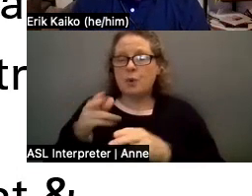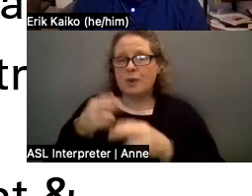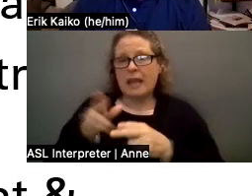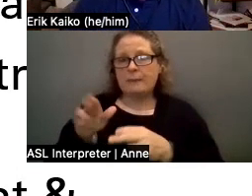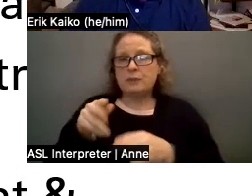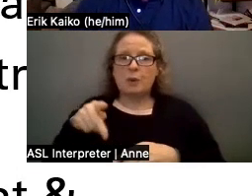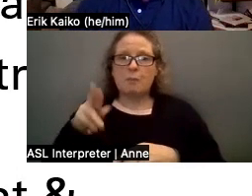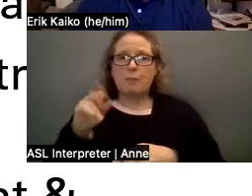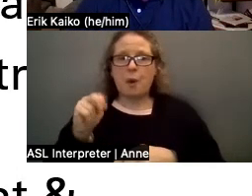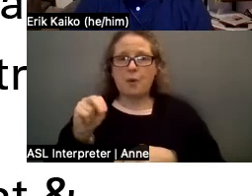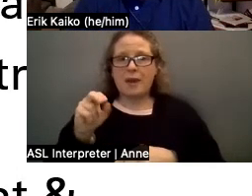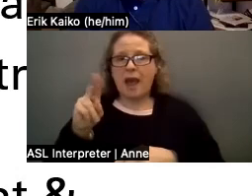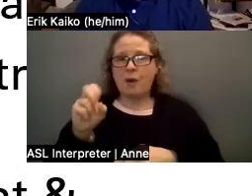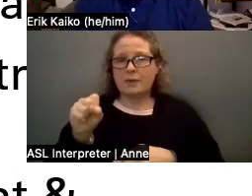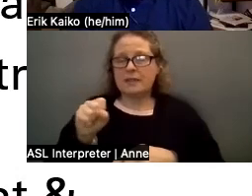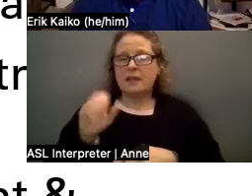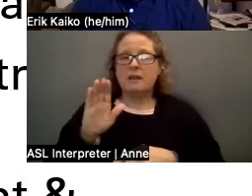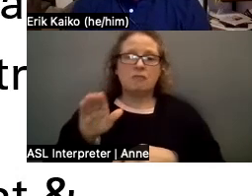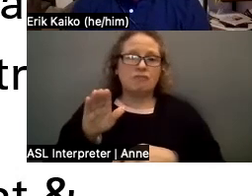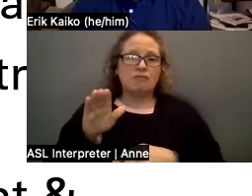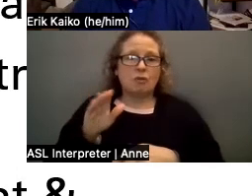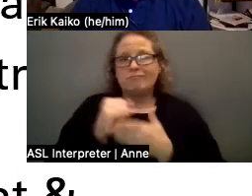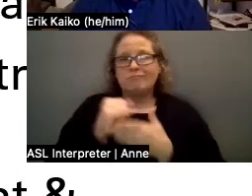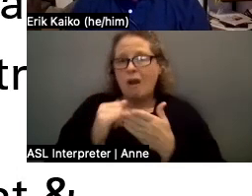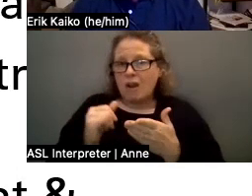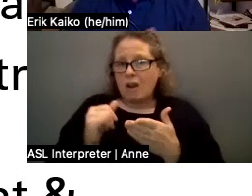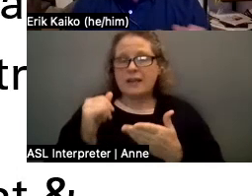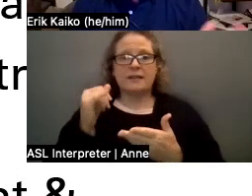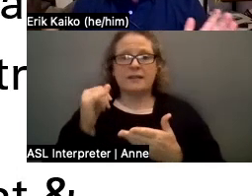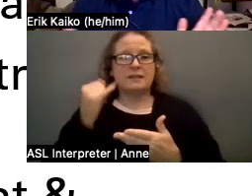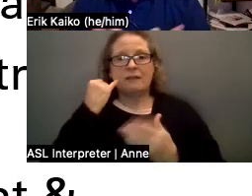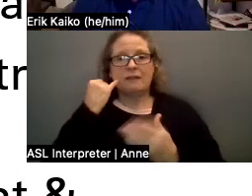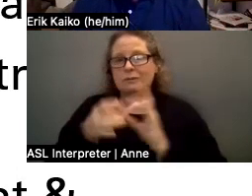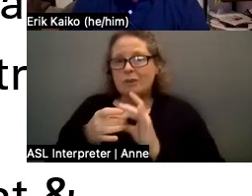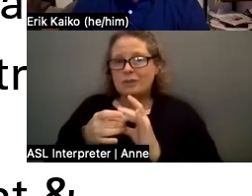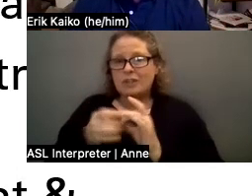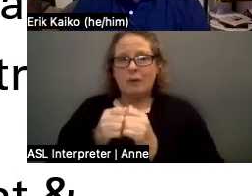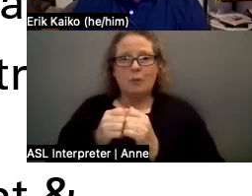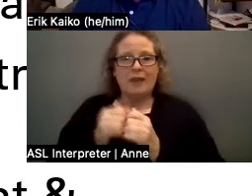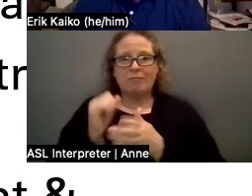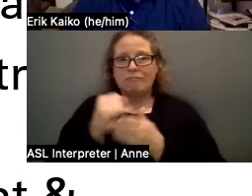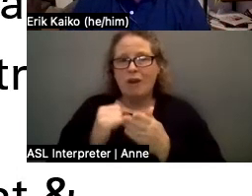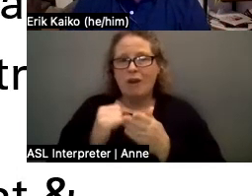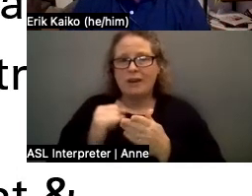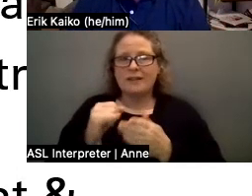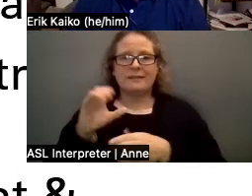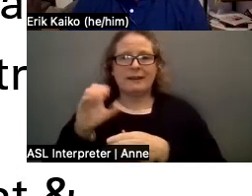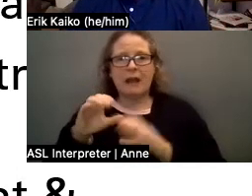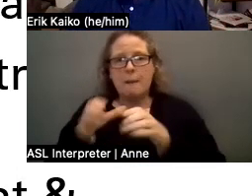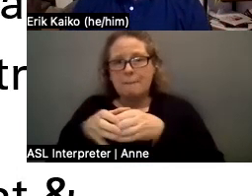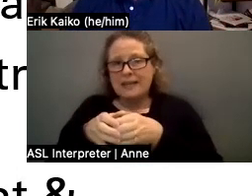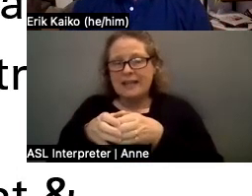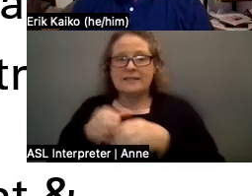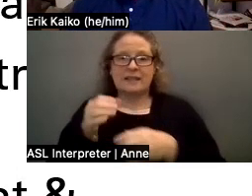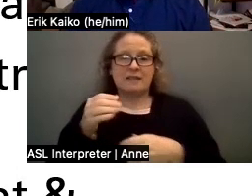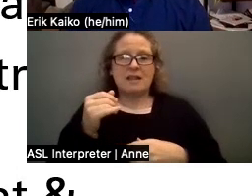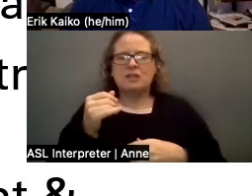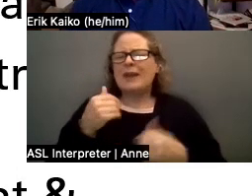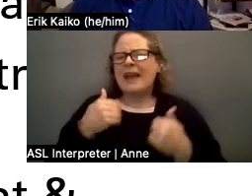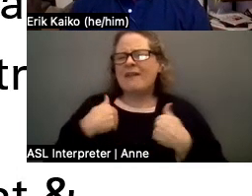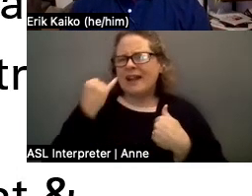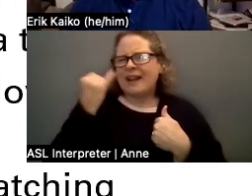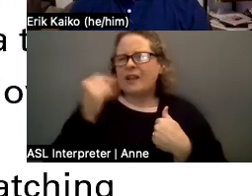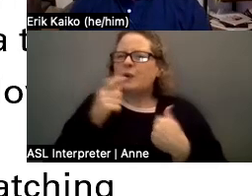organization that you are affiliated with, if any. And then you can get a sense of who else is here with us today, if you so choose.